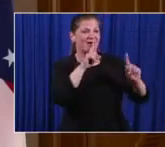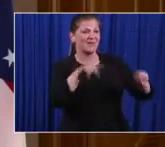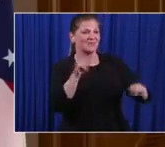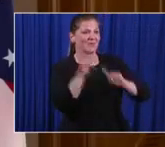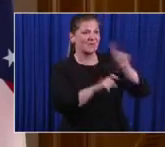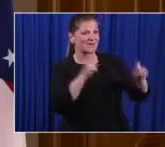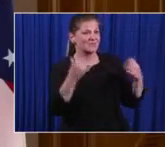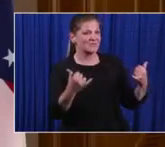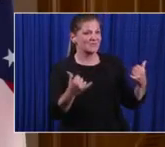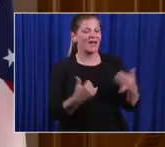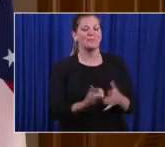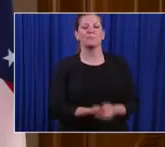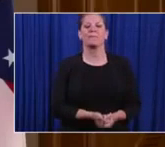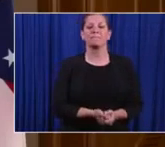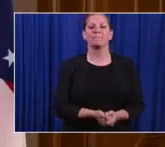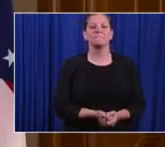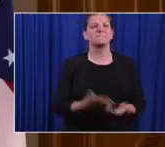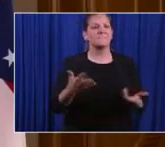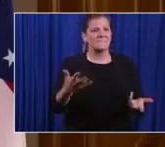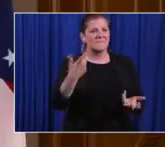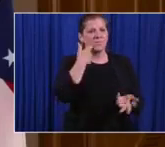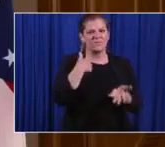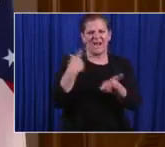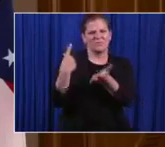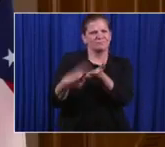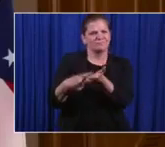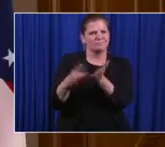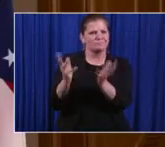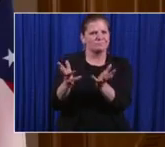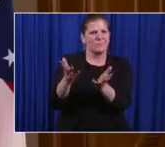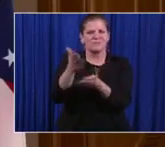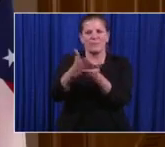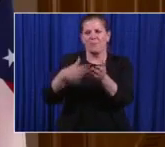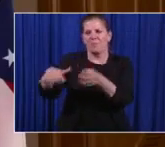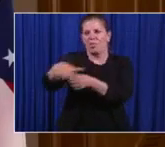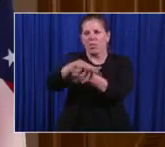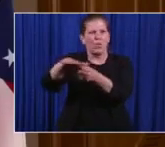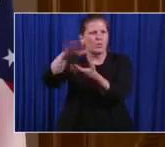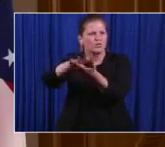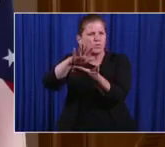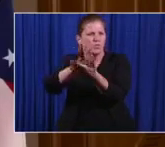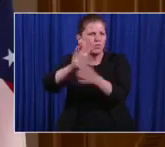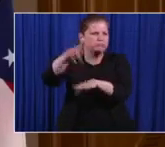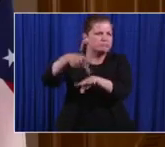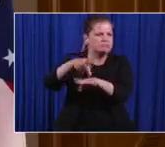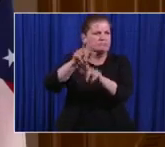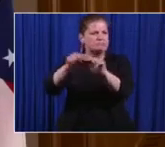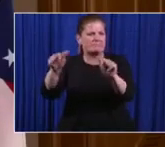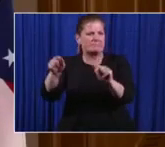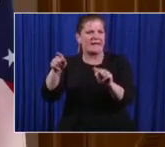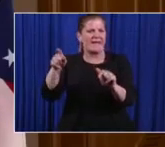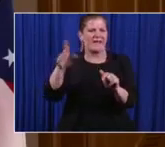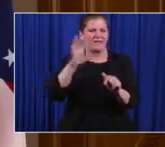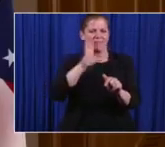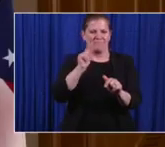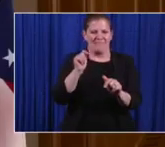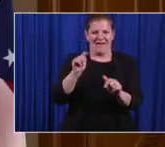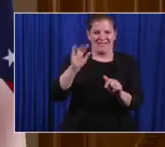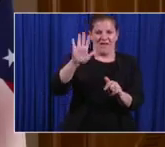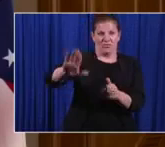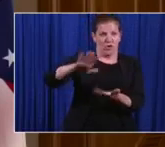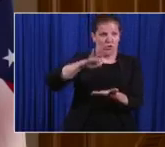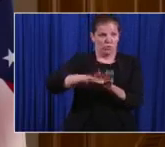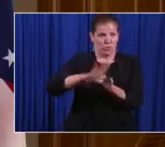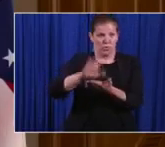I was speaking with some local school administrators last week about low vaccination turnout at school